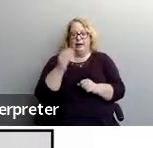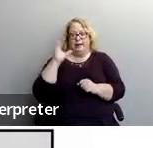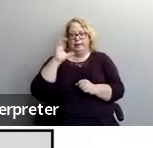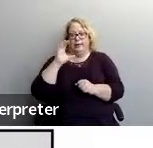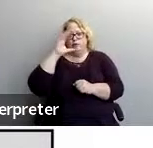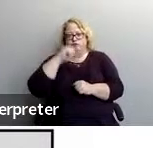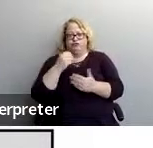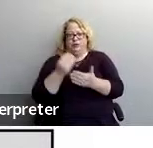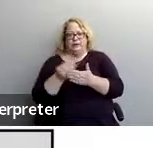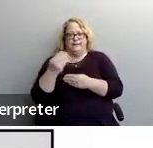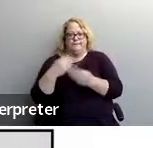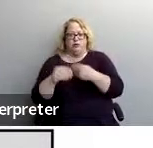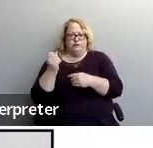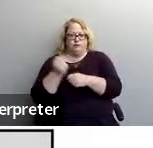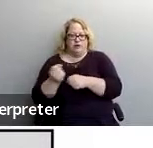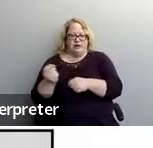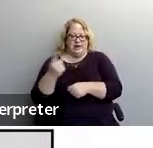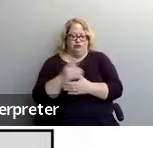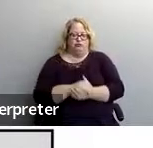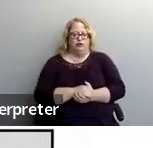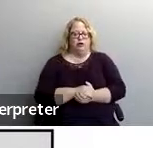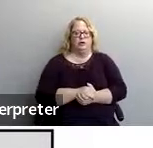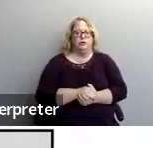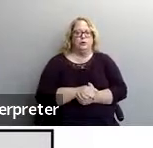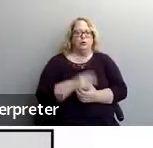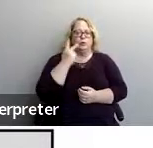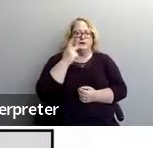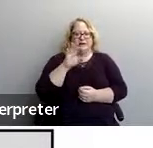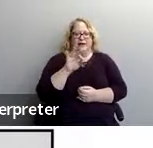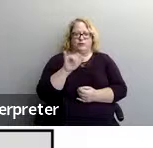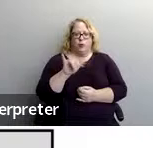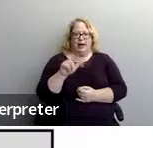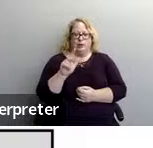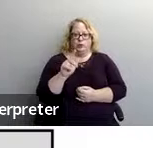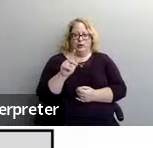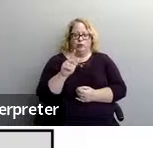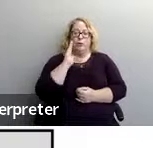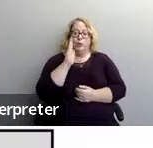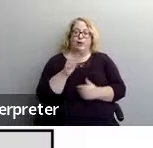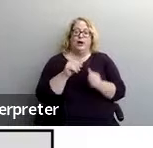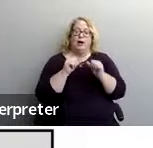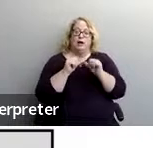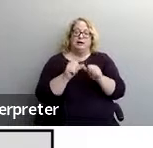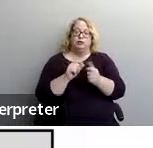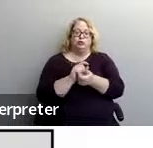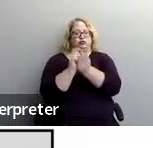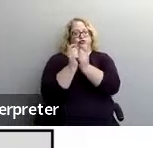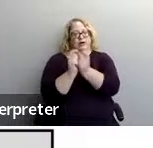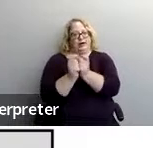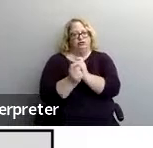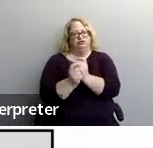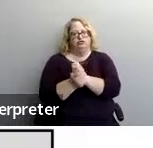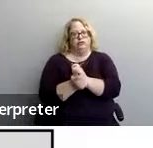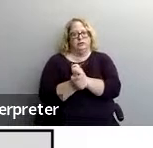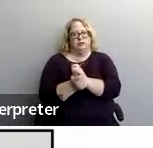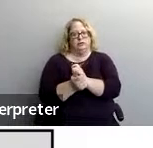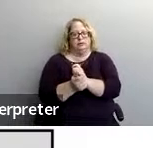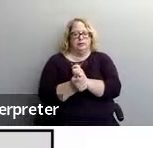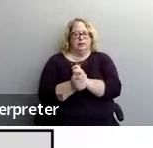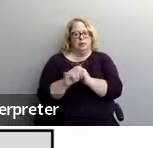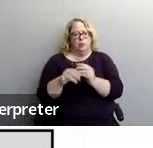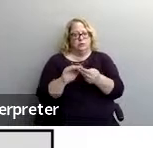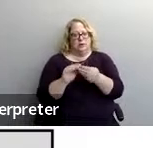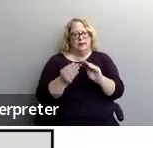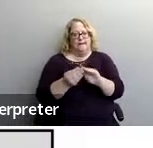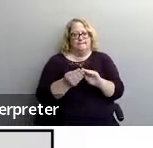projected budget for next year. And so as you're looking at FY23, we will continue to change and tweak